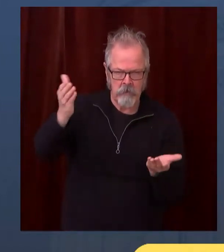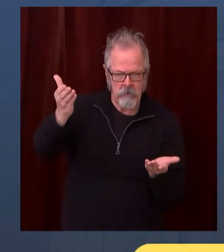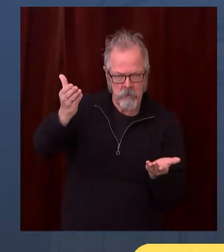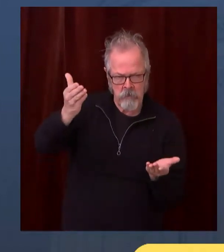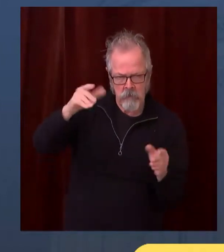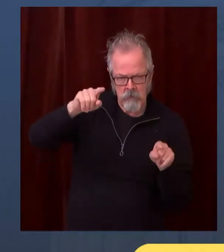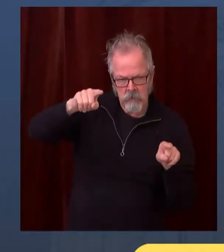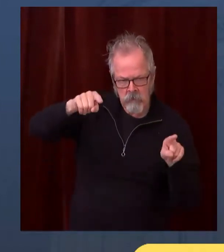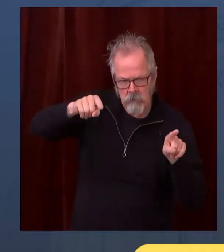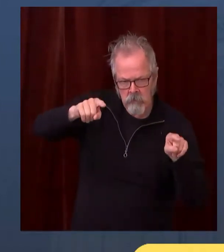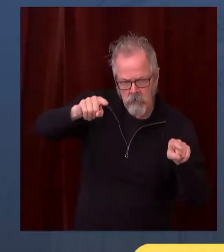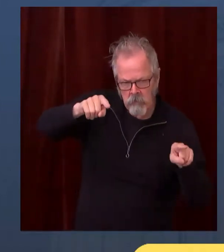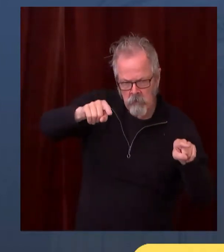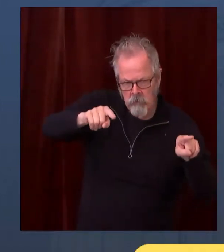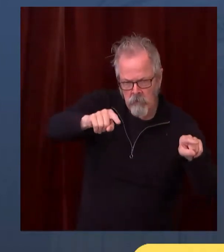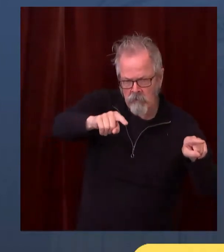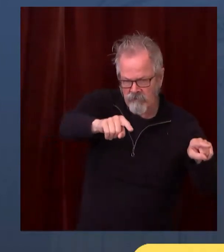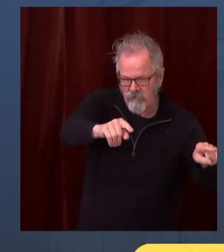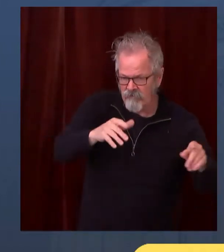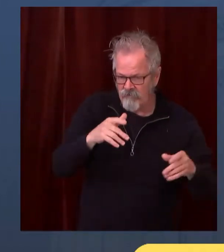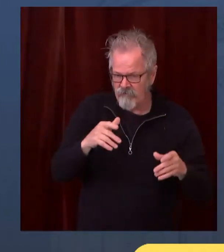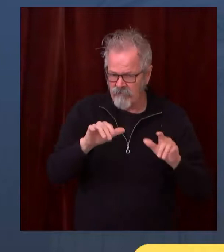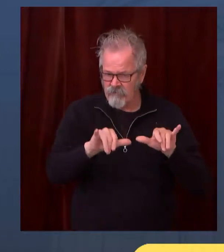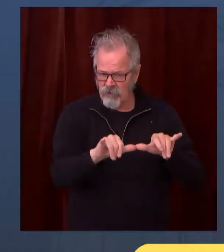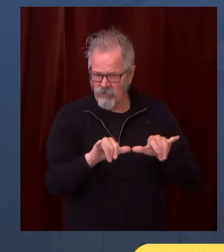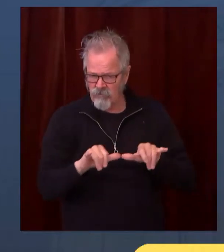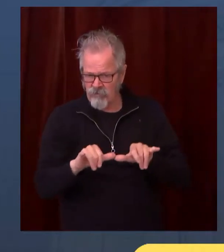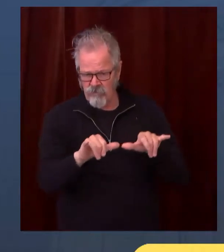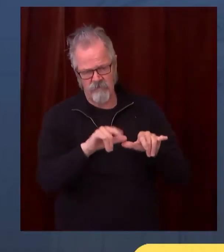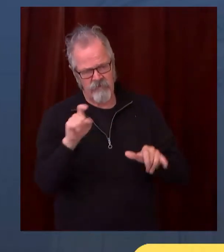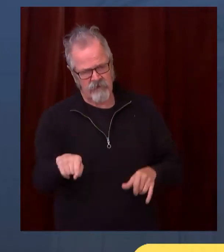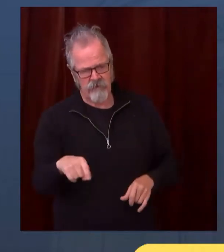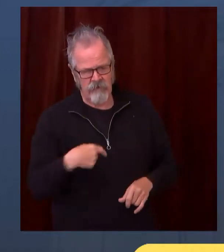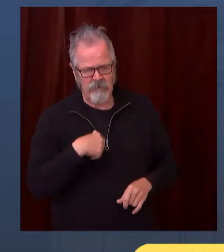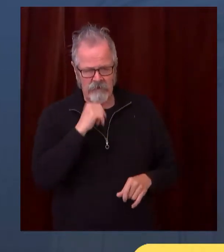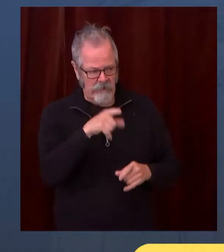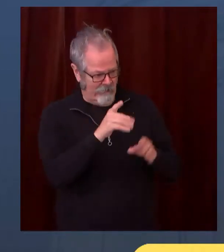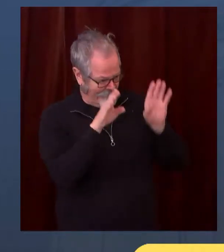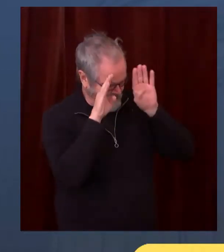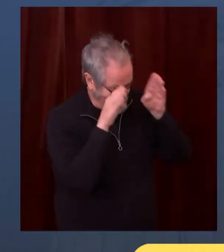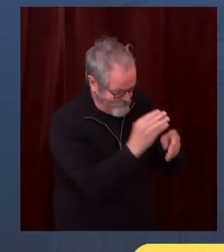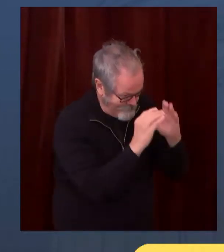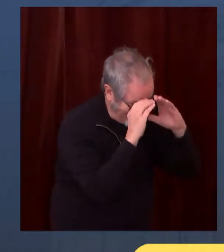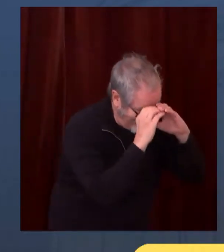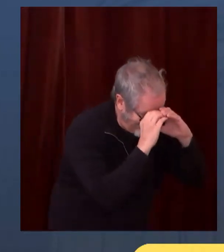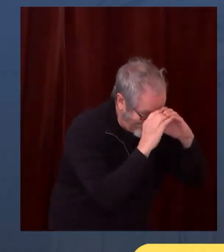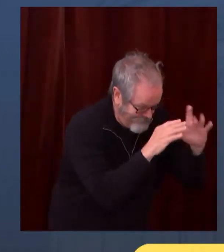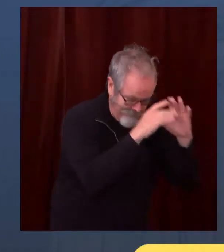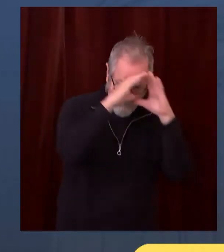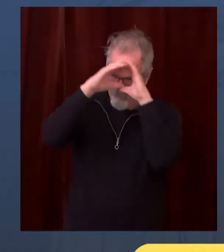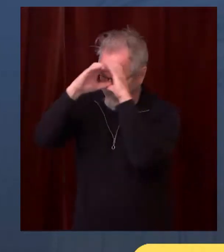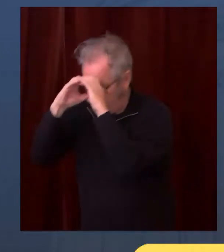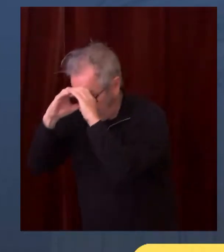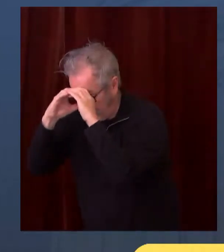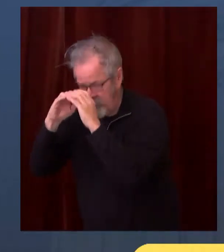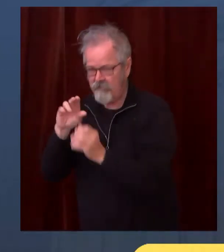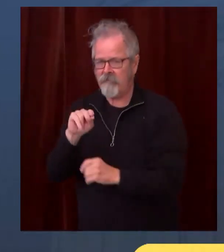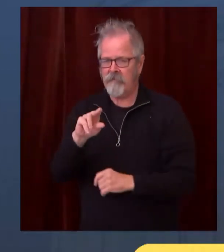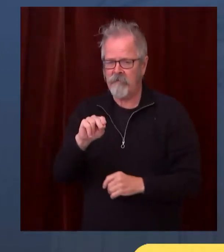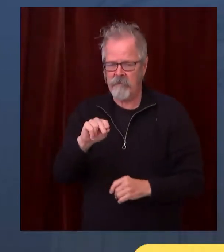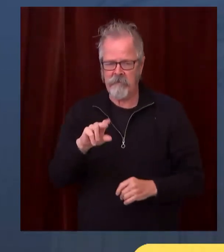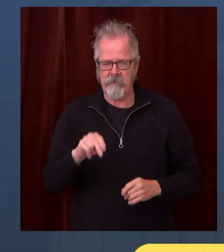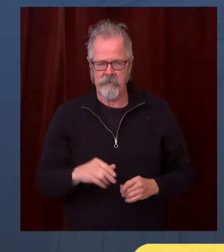So some of the policies that keep everyone safe will, of course, will remain regardless of what phase the facility qualifies